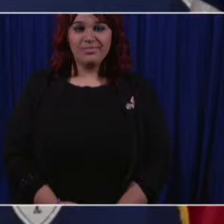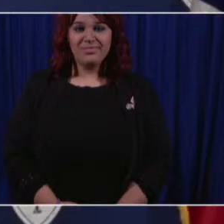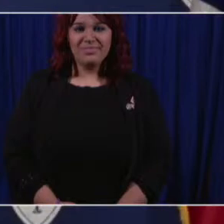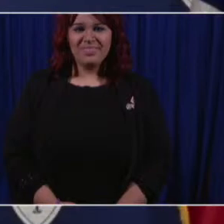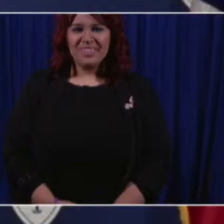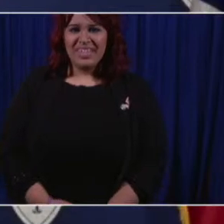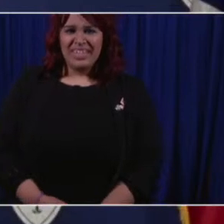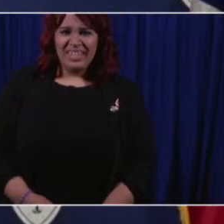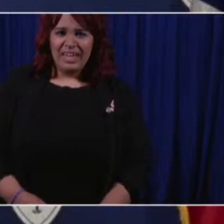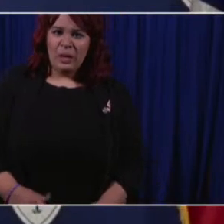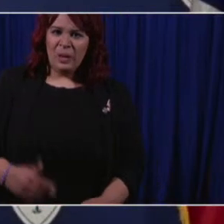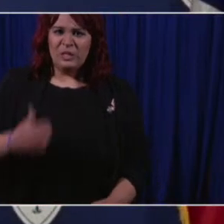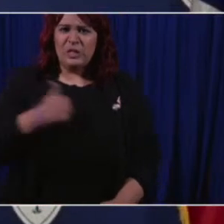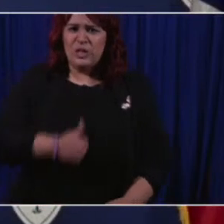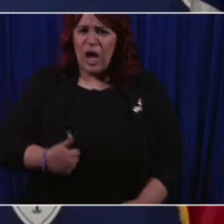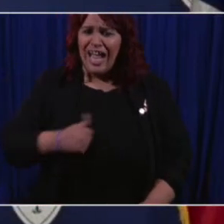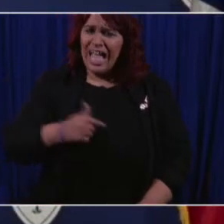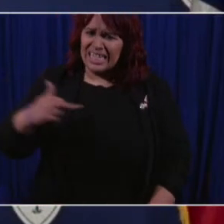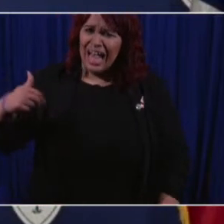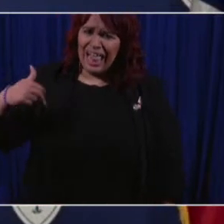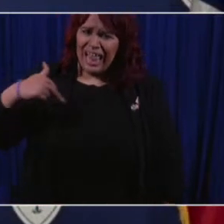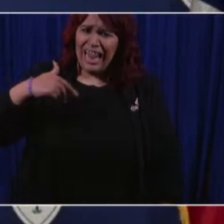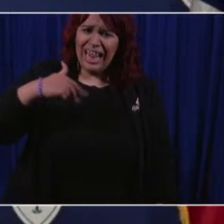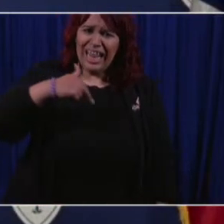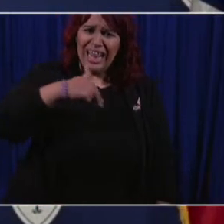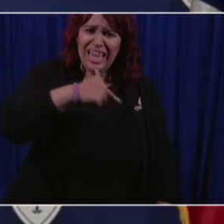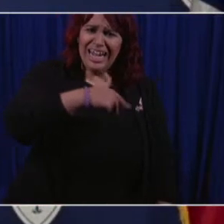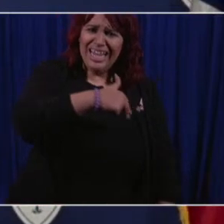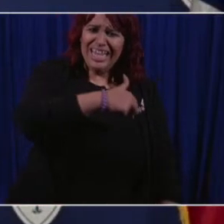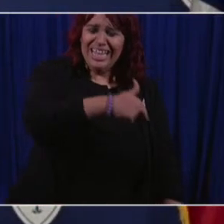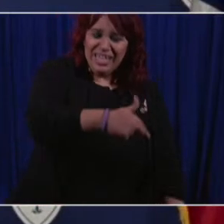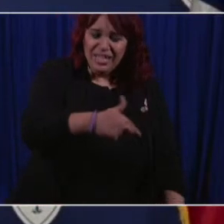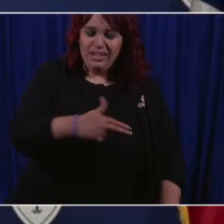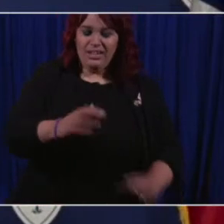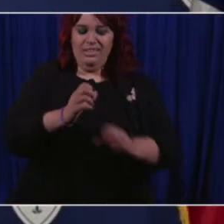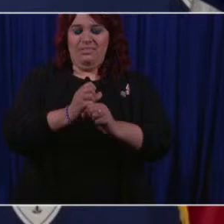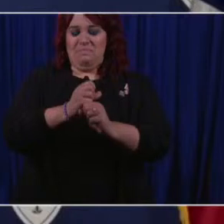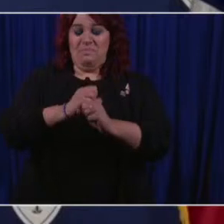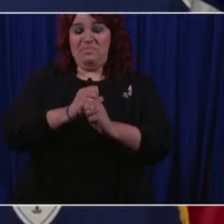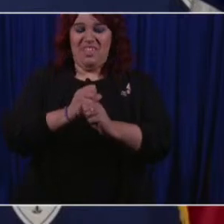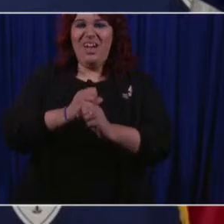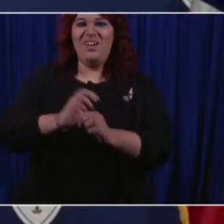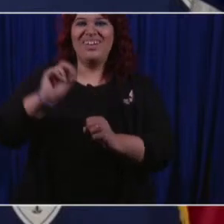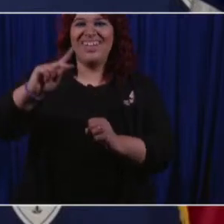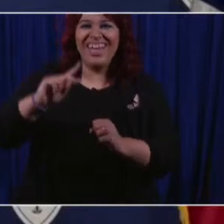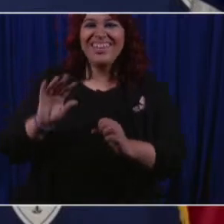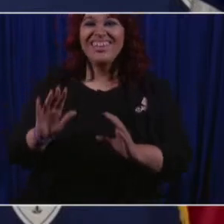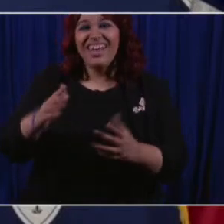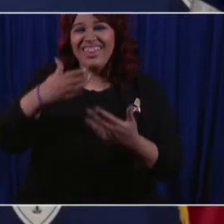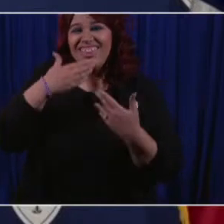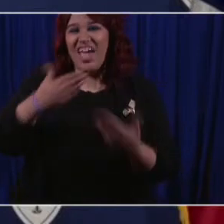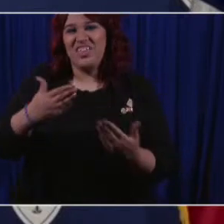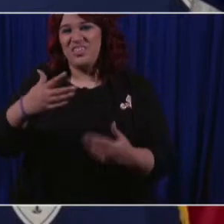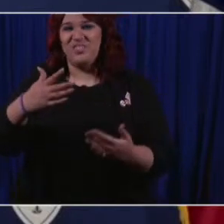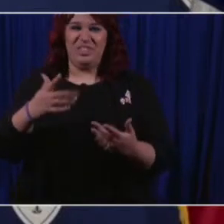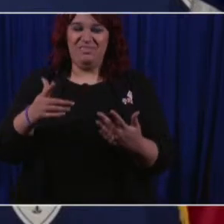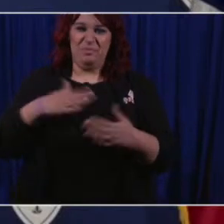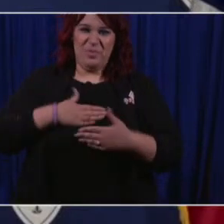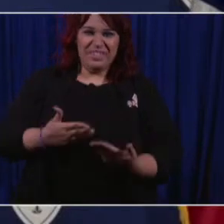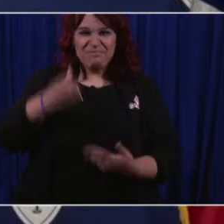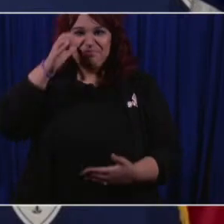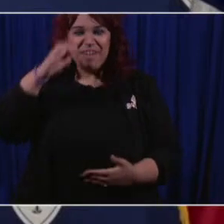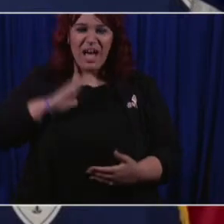Sorry about the long walk around, Governor. Welcome. Thank you so much for being here today and taking our questions. I wanted to kind of make